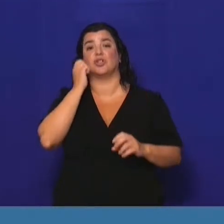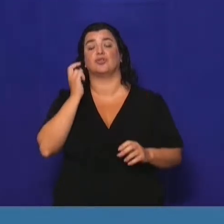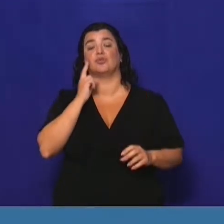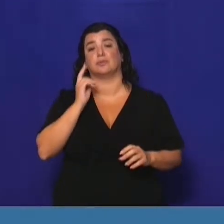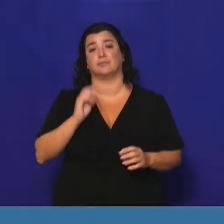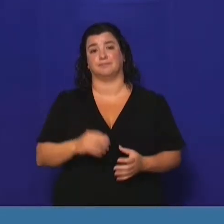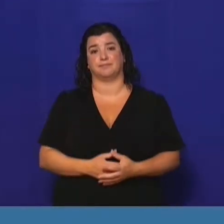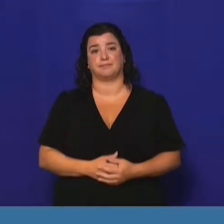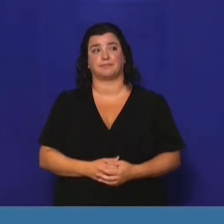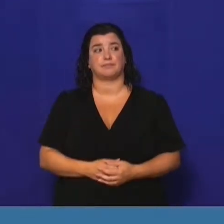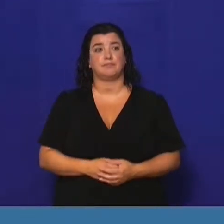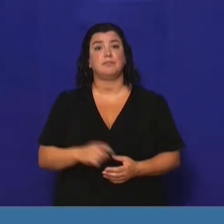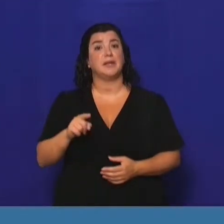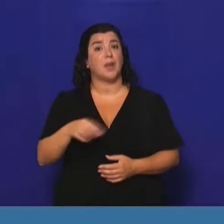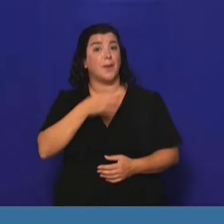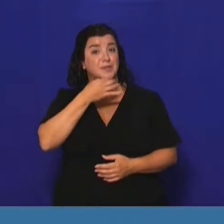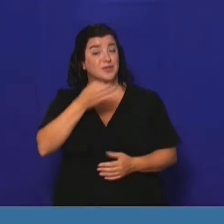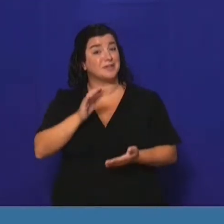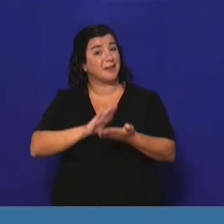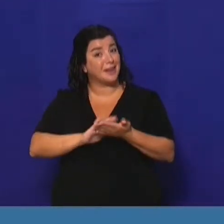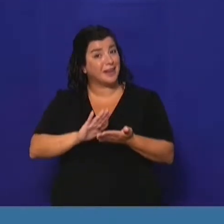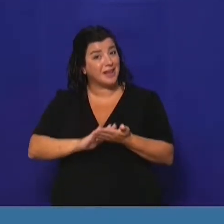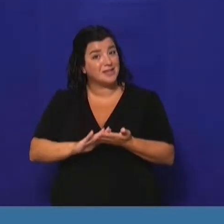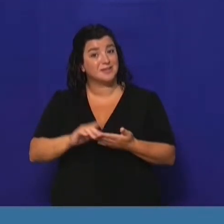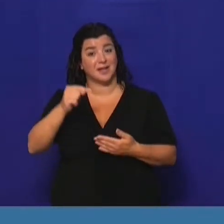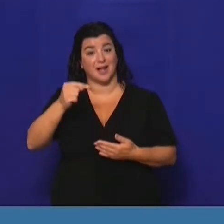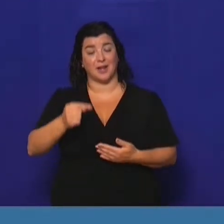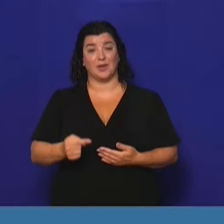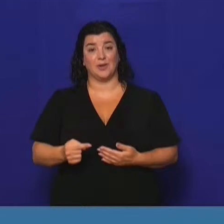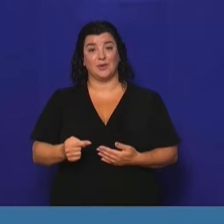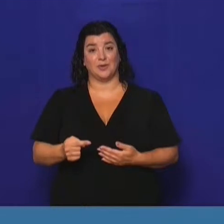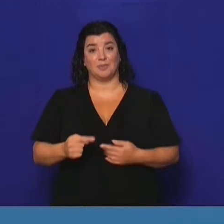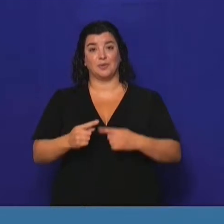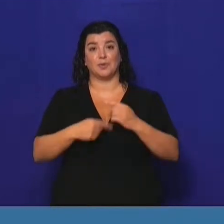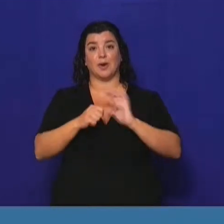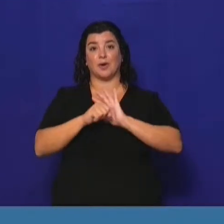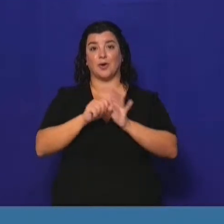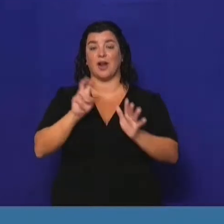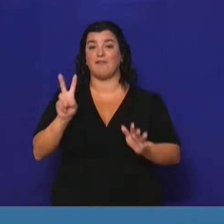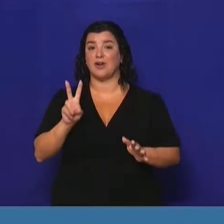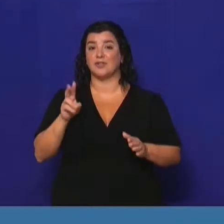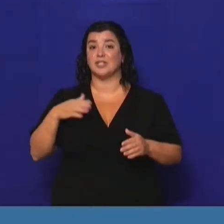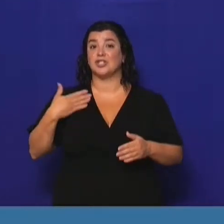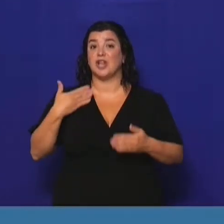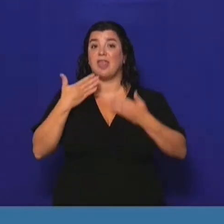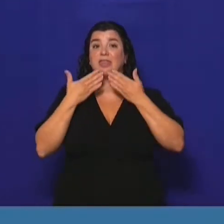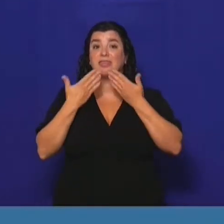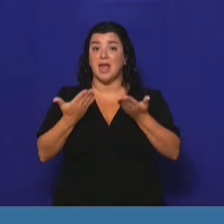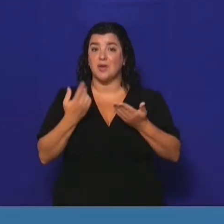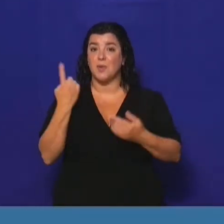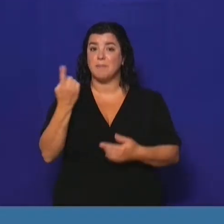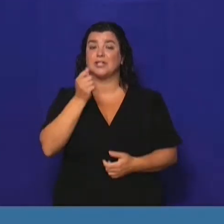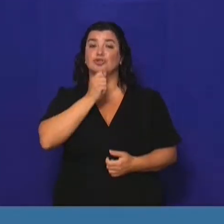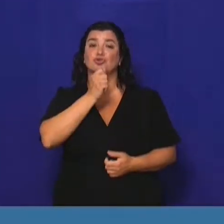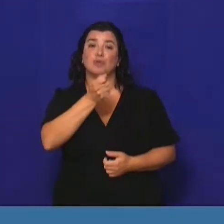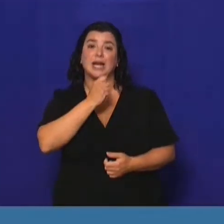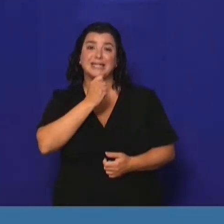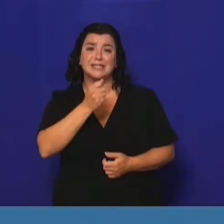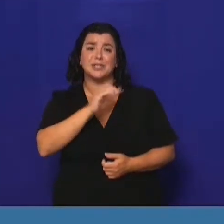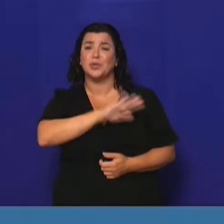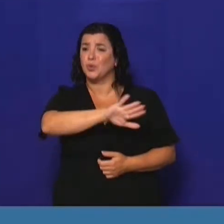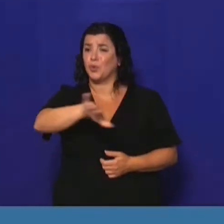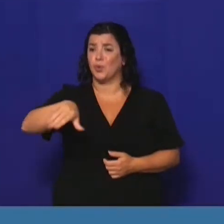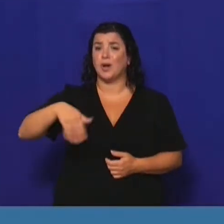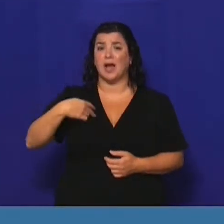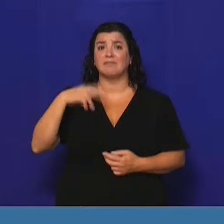Daw kienu l-mistoqsijiet li kellna llum u l-aġġornament dwar il-COVID. Nixtieq nirringrazzja lill-ġurnalisti u lil kulħadd li kien